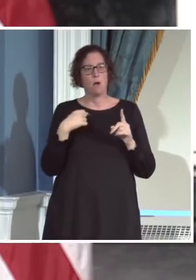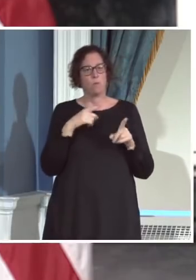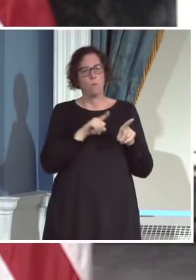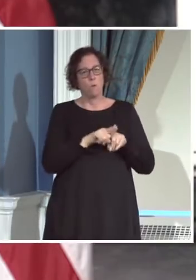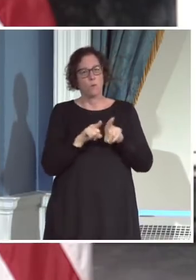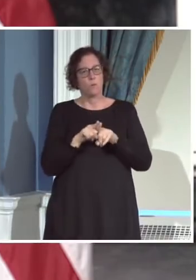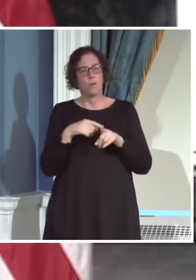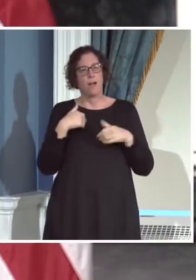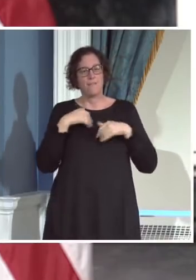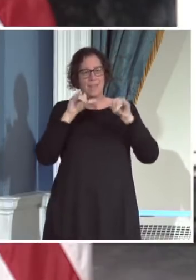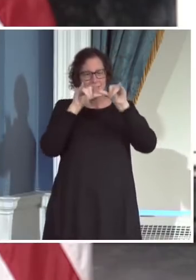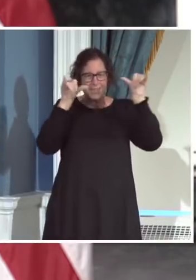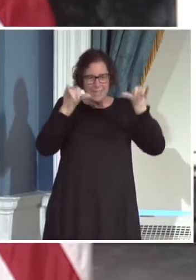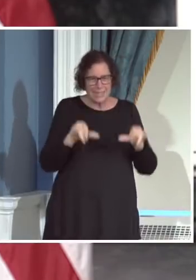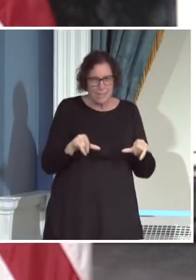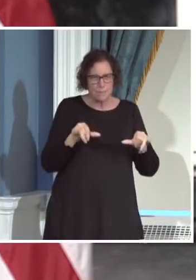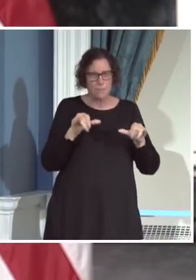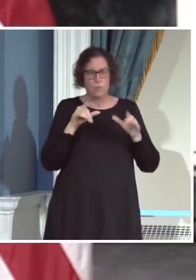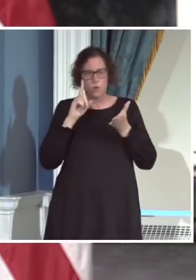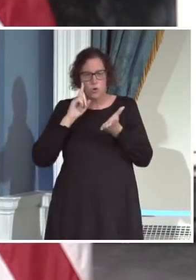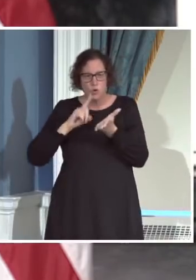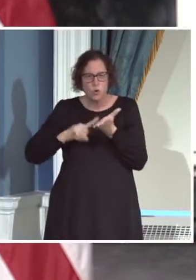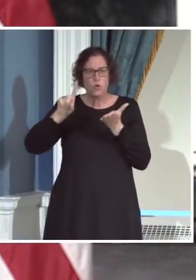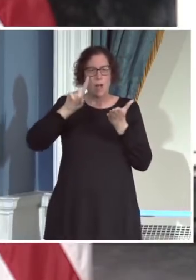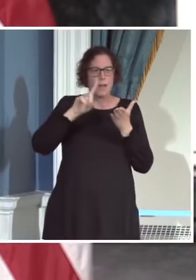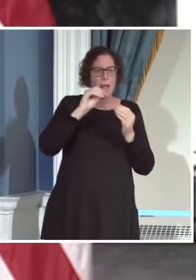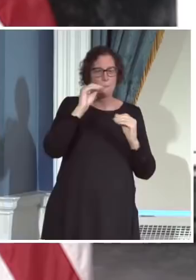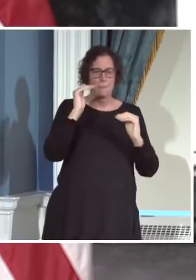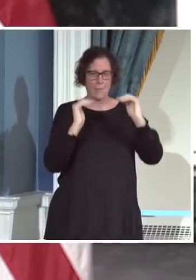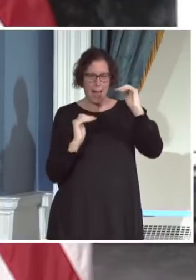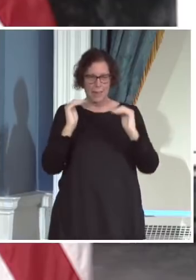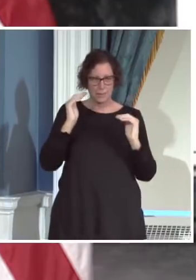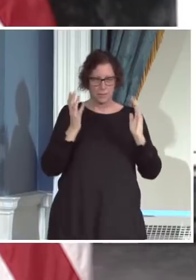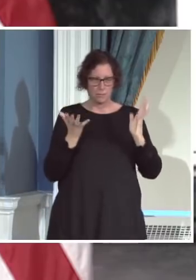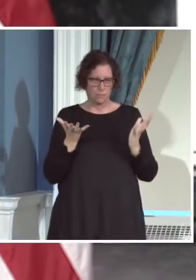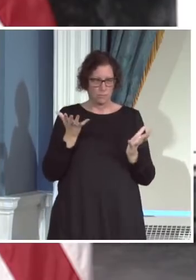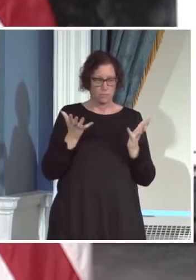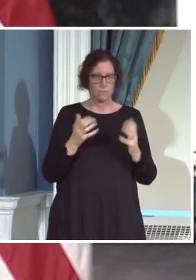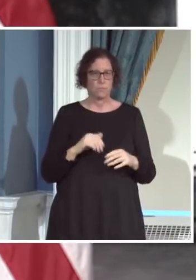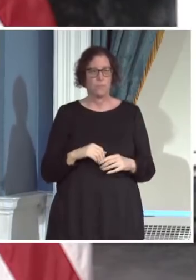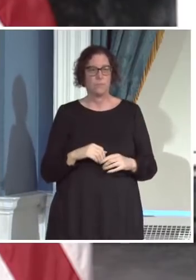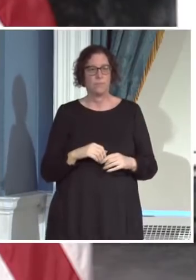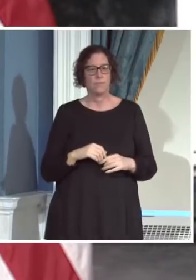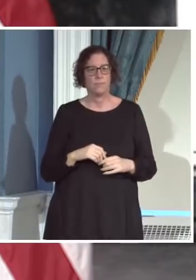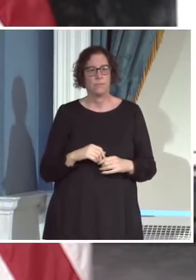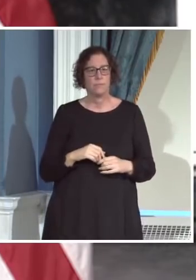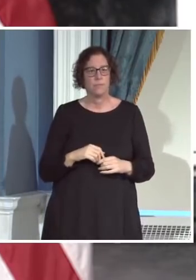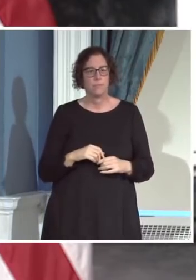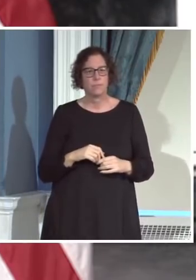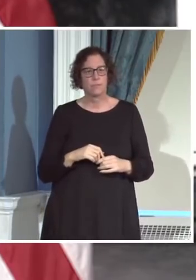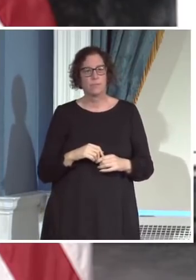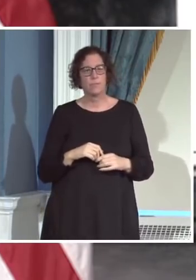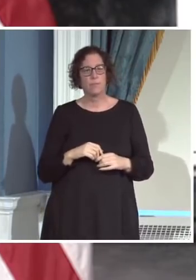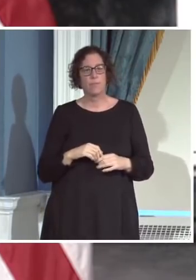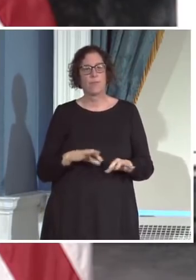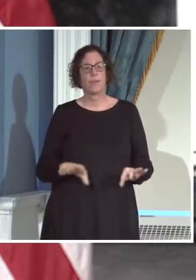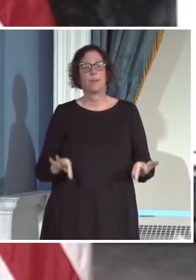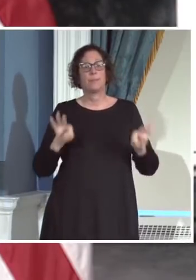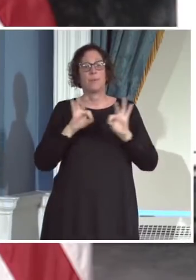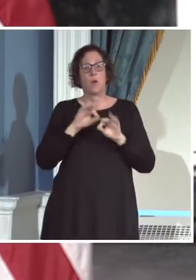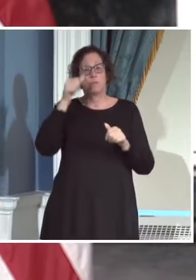there's a contradiction. That balance can be struck. I think the important thing to remember is